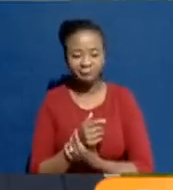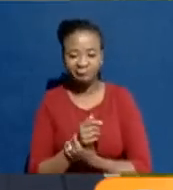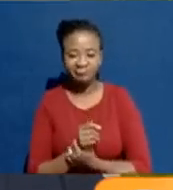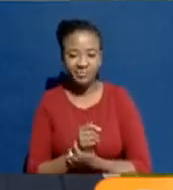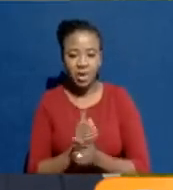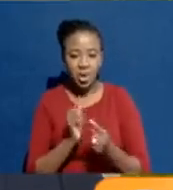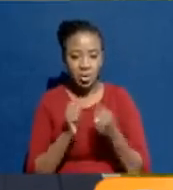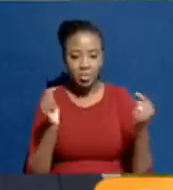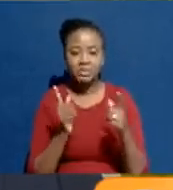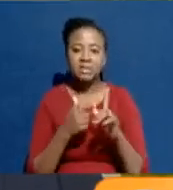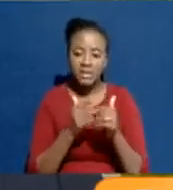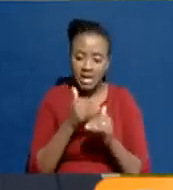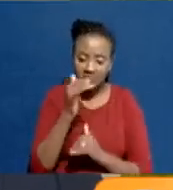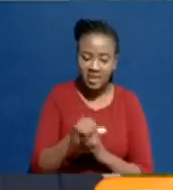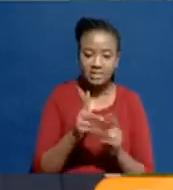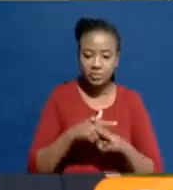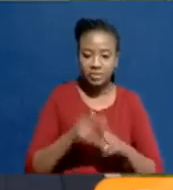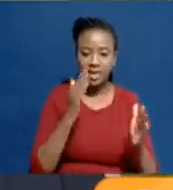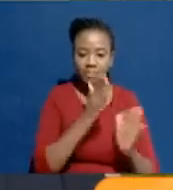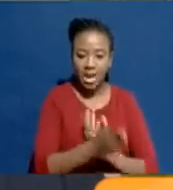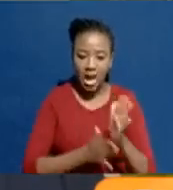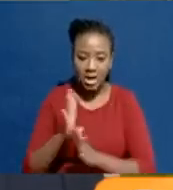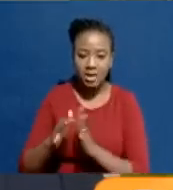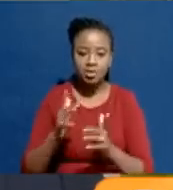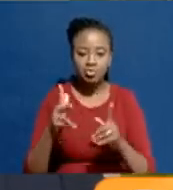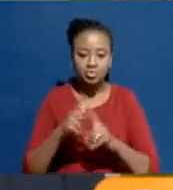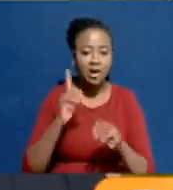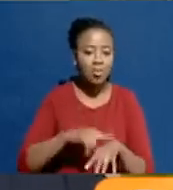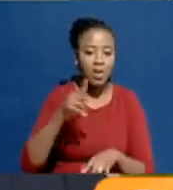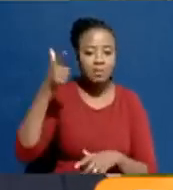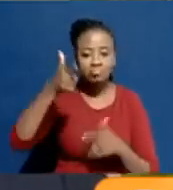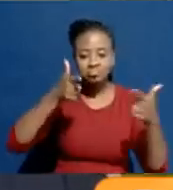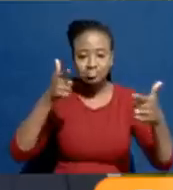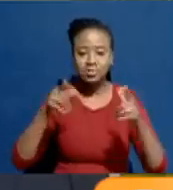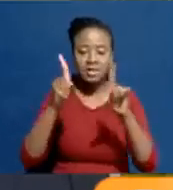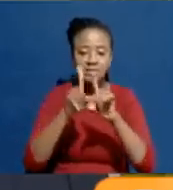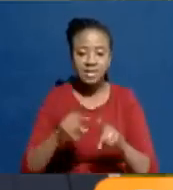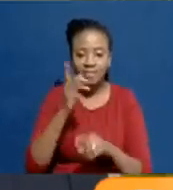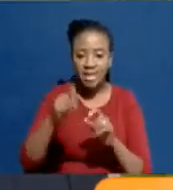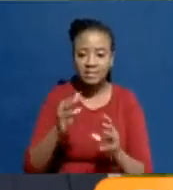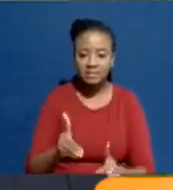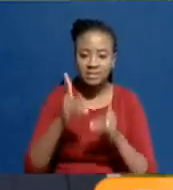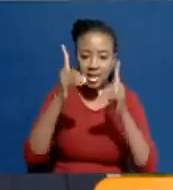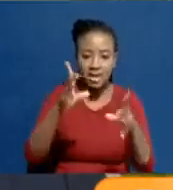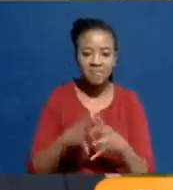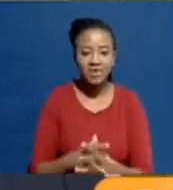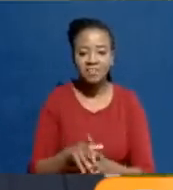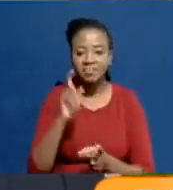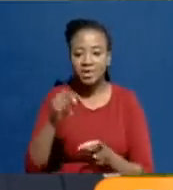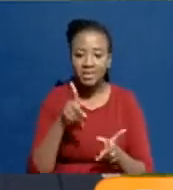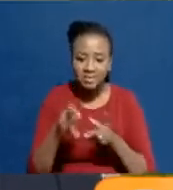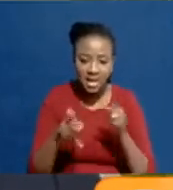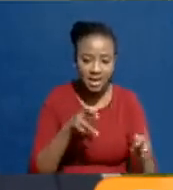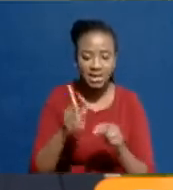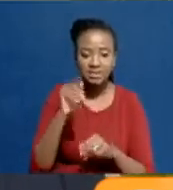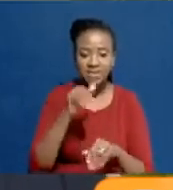now you have to now start planning for the shoots, and then you have to deliver. You edit, you send, they